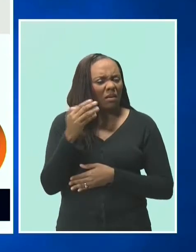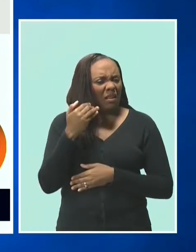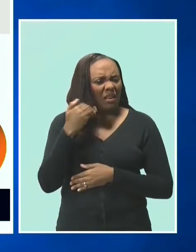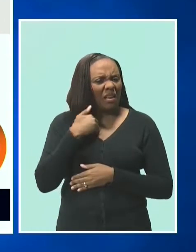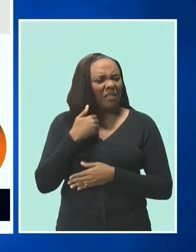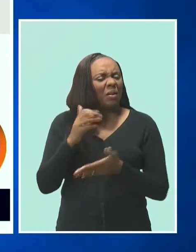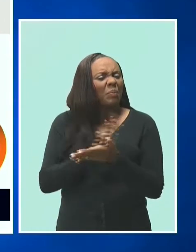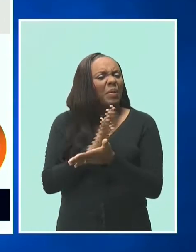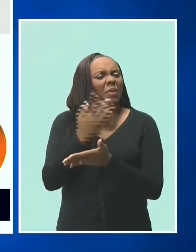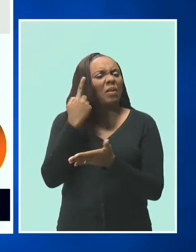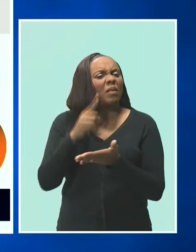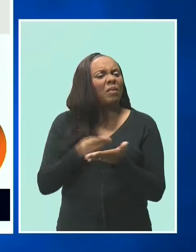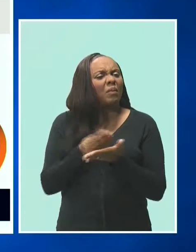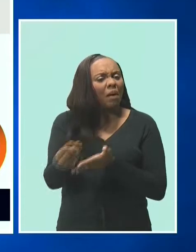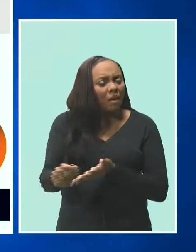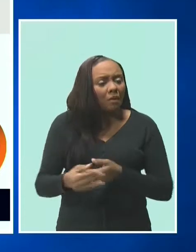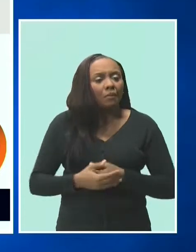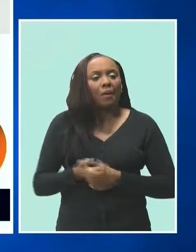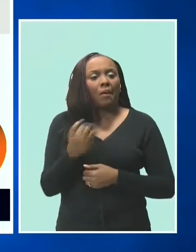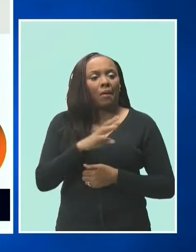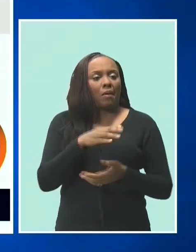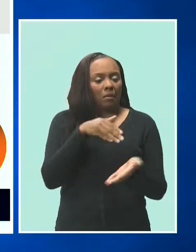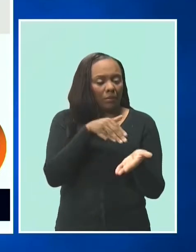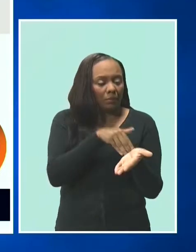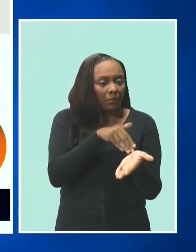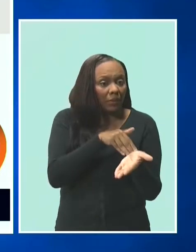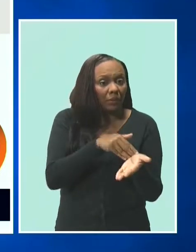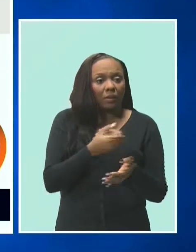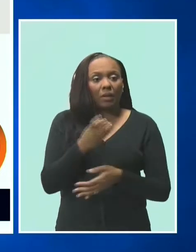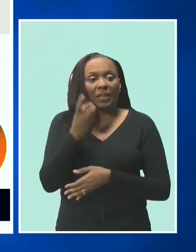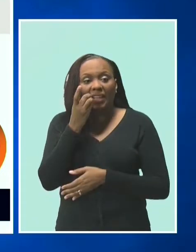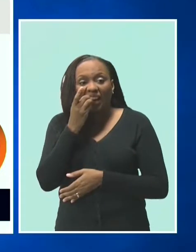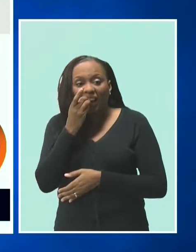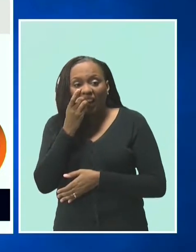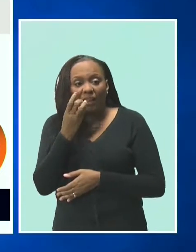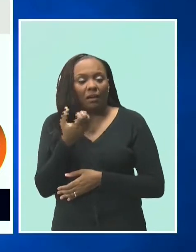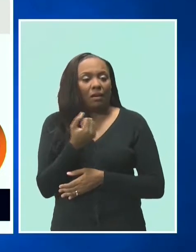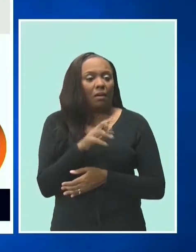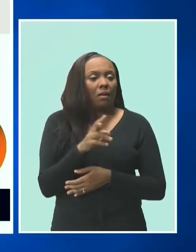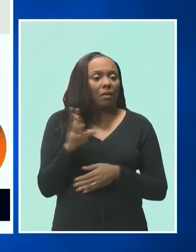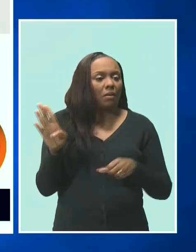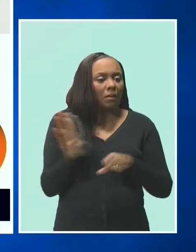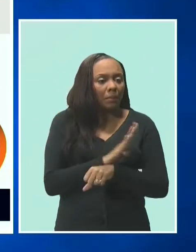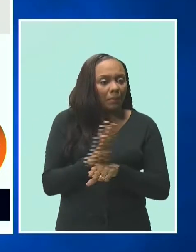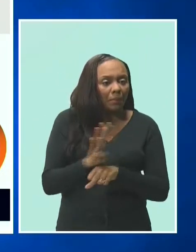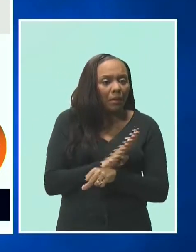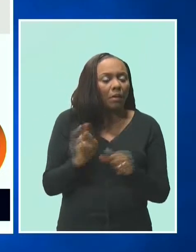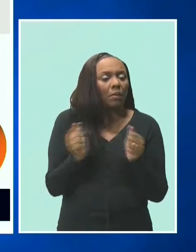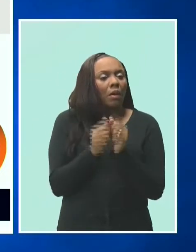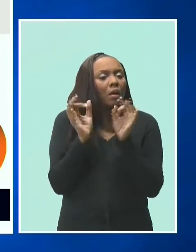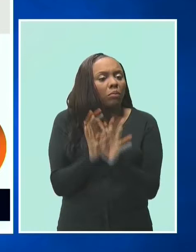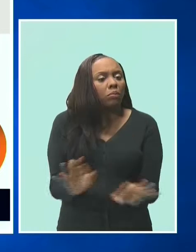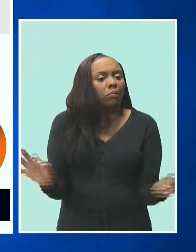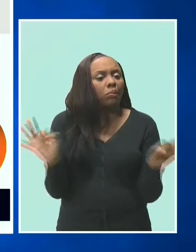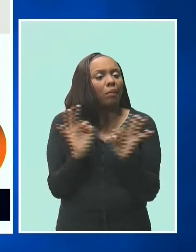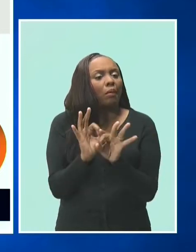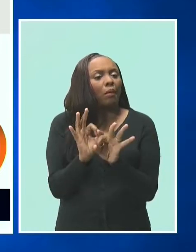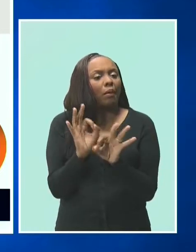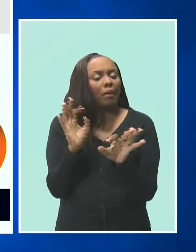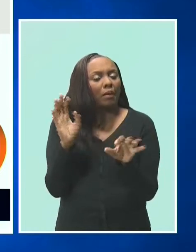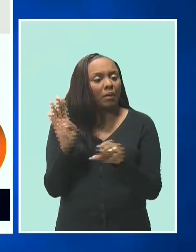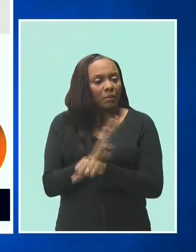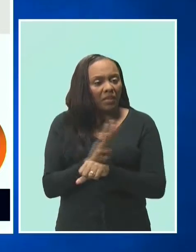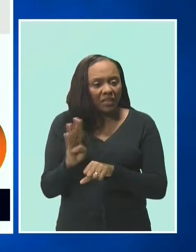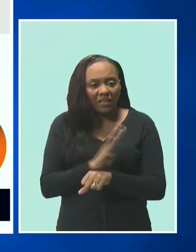to seek medical or dental attention, and to work in or transact business with an essential service or a